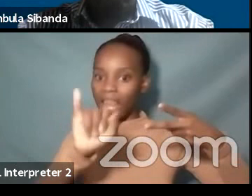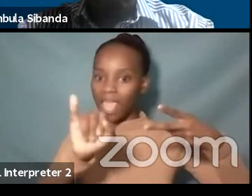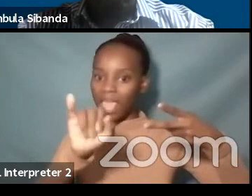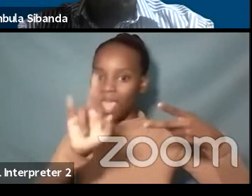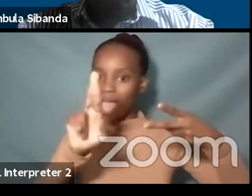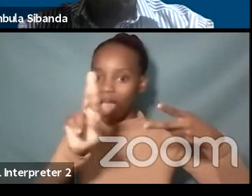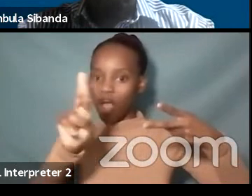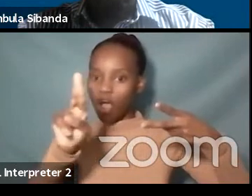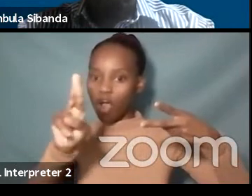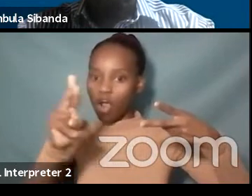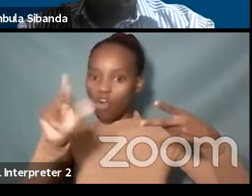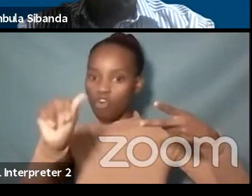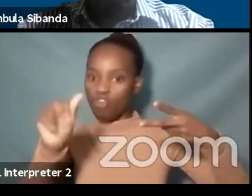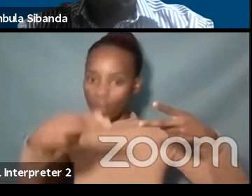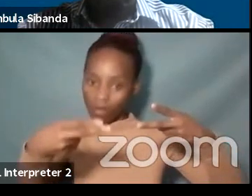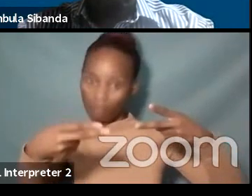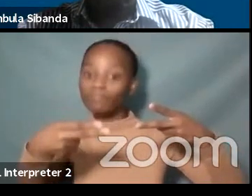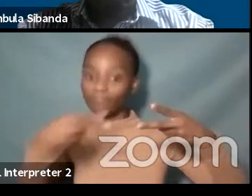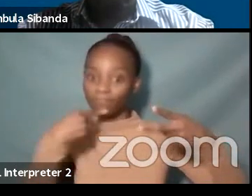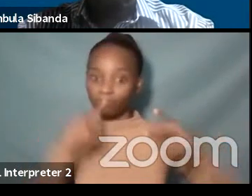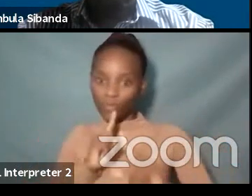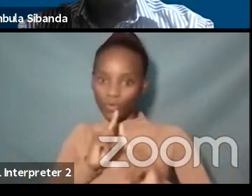to take it, and it has to do with